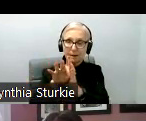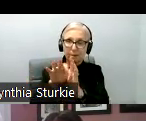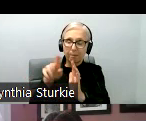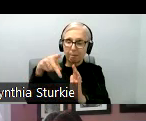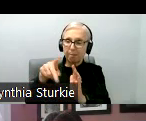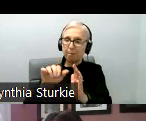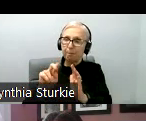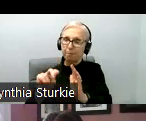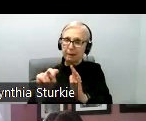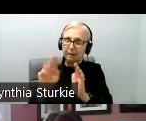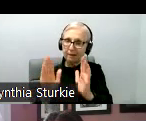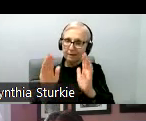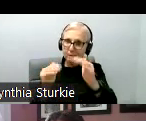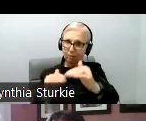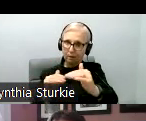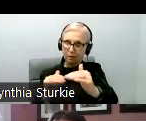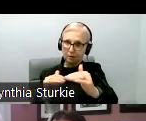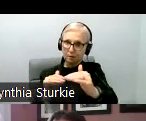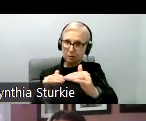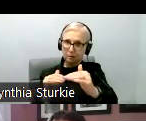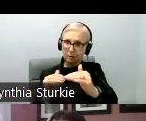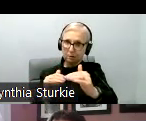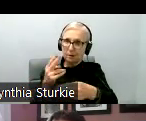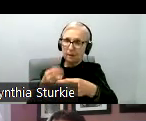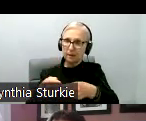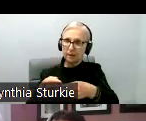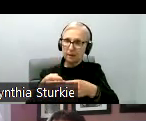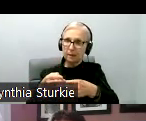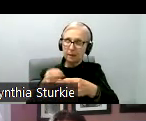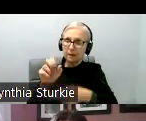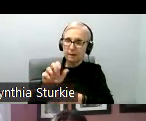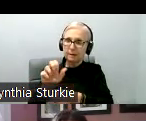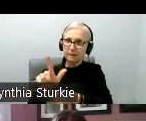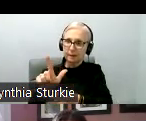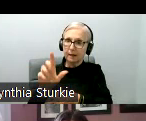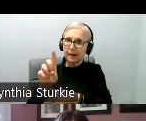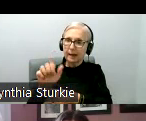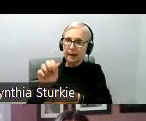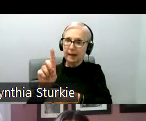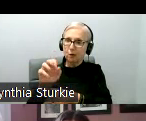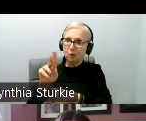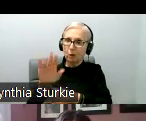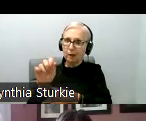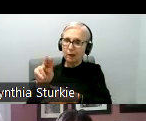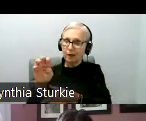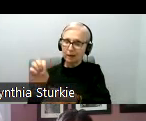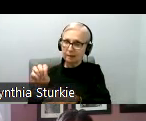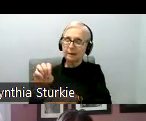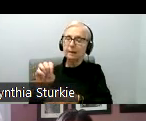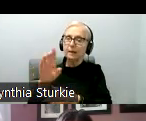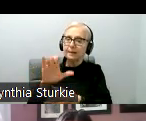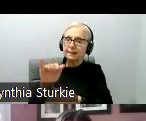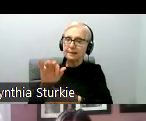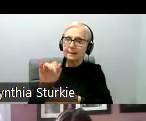these boxes to your main screen. Those names are ASL interpreter Adrian and ASL interpreter